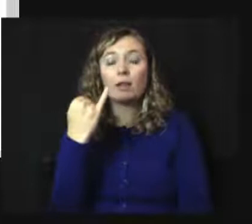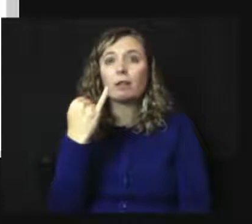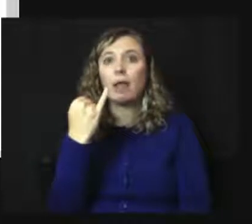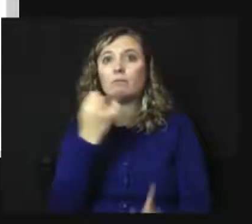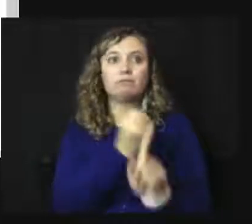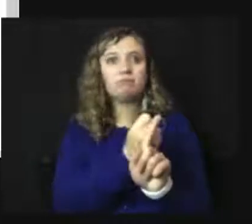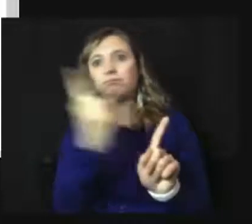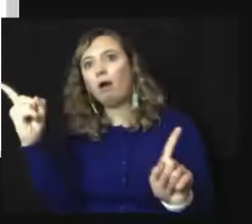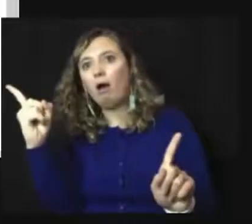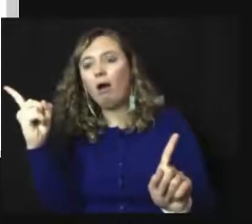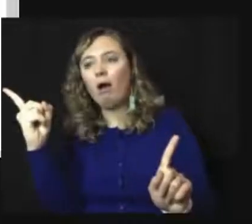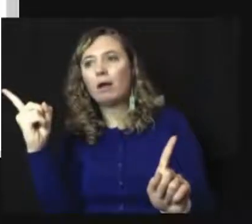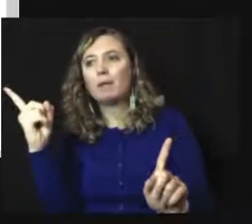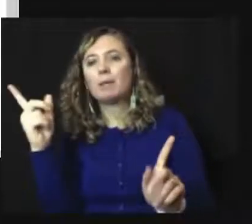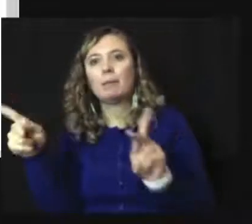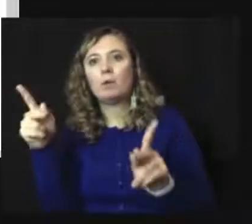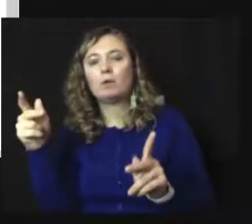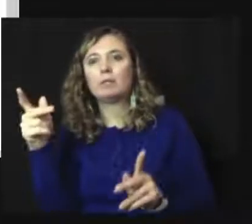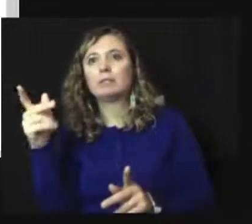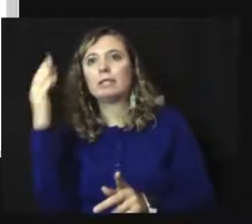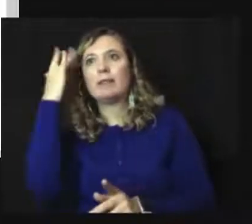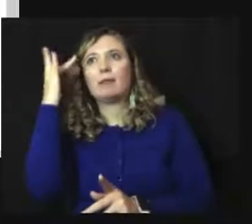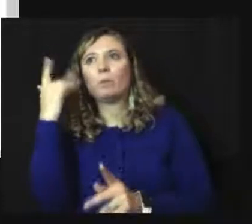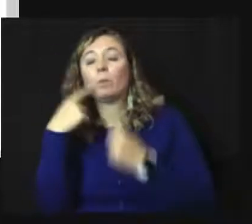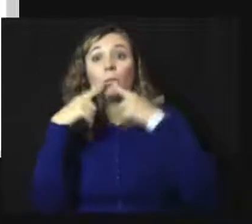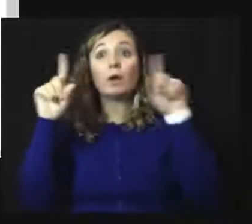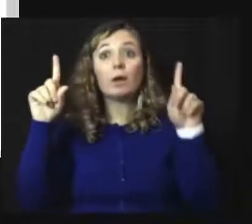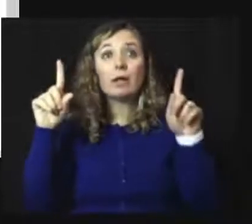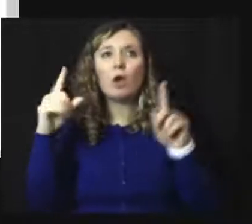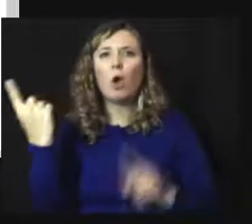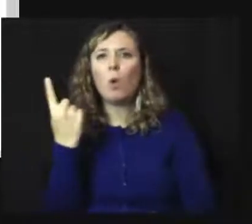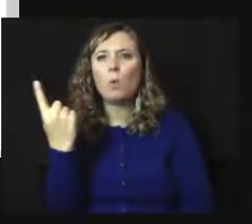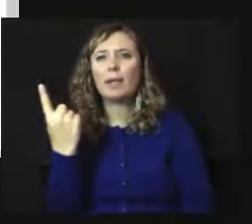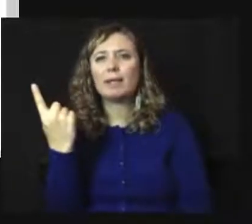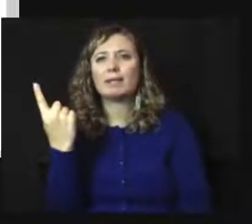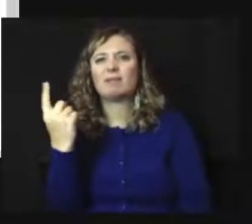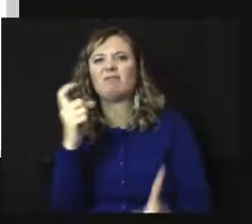work and was always made fun of for it, but then they somehow did it anyway.